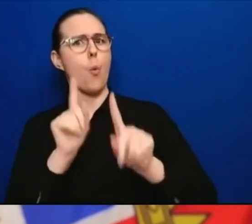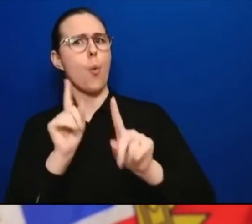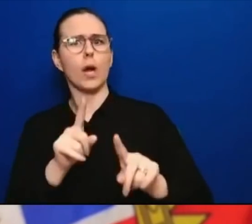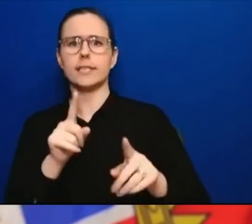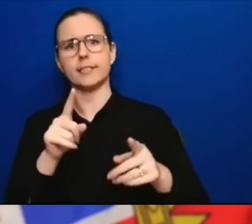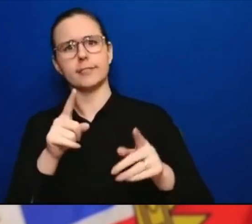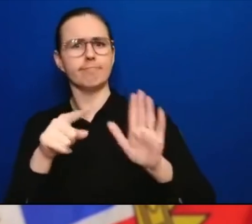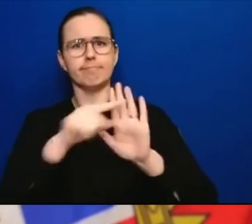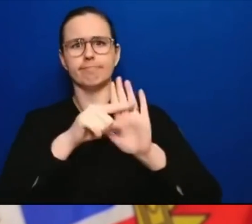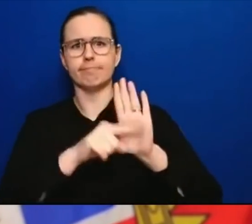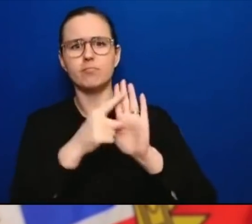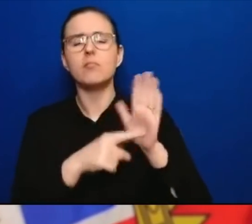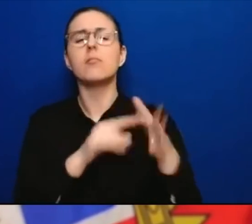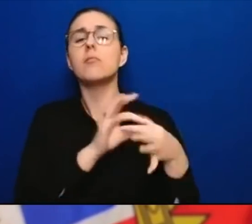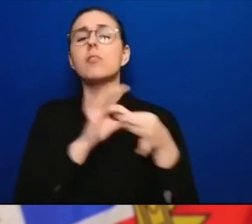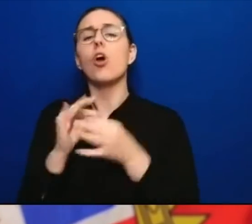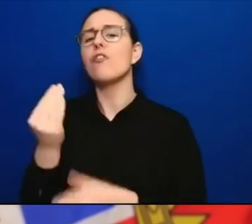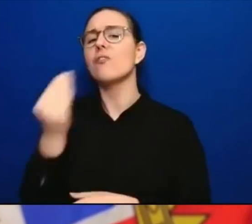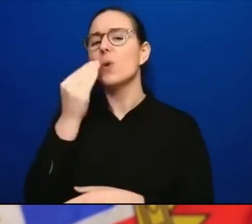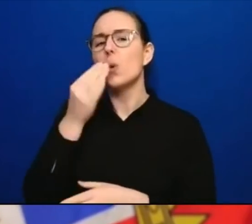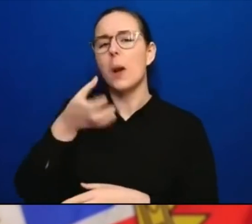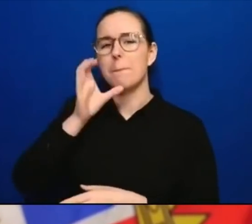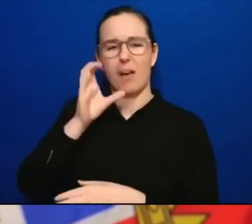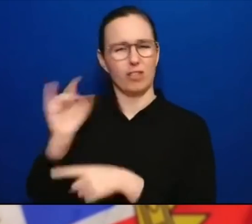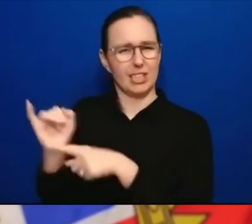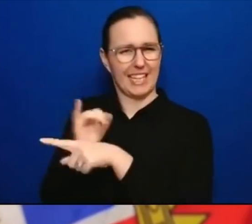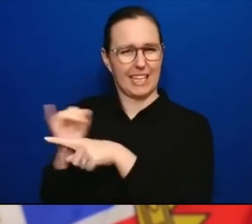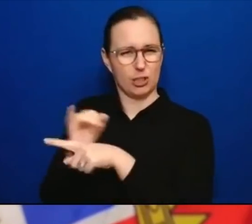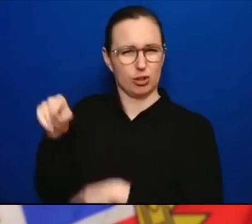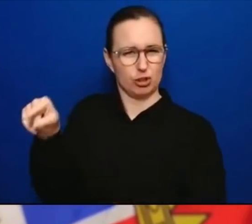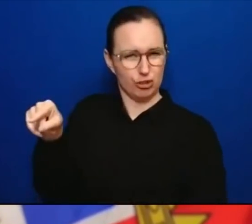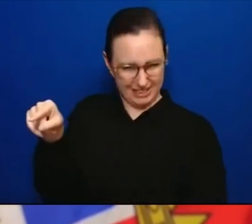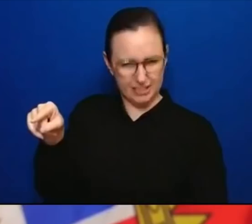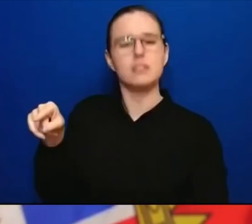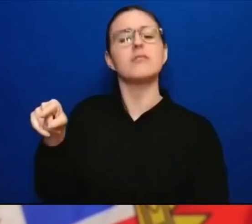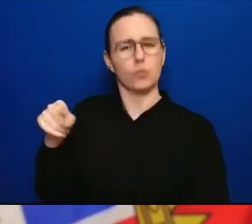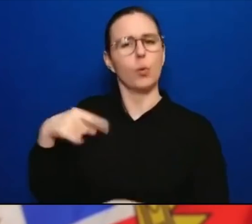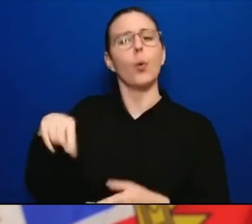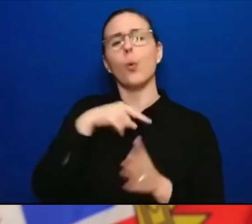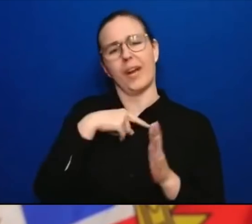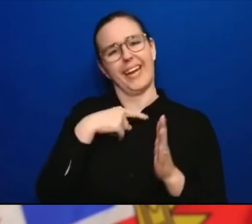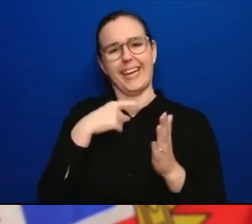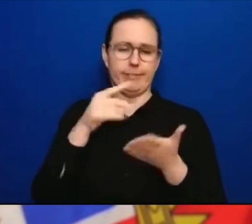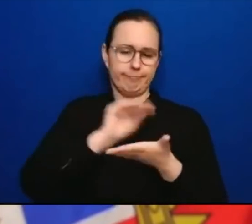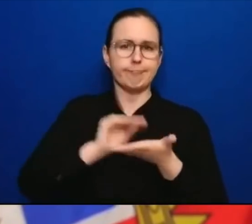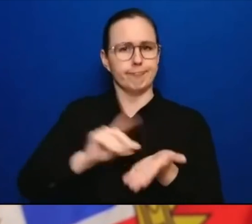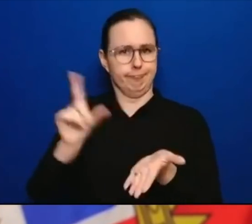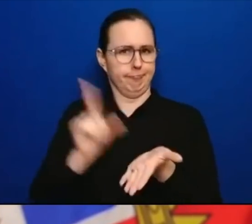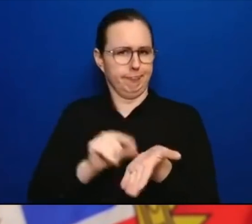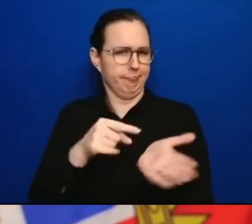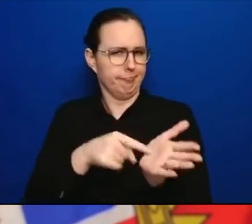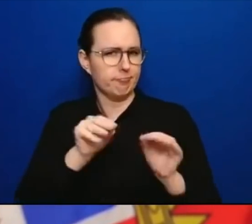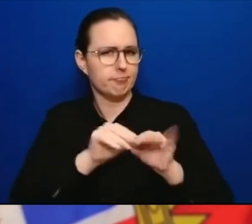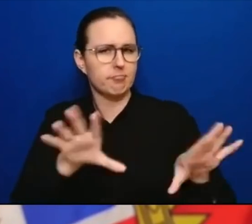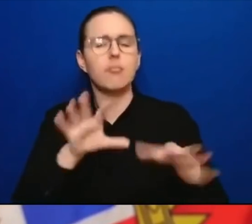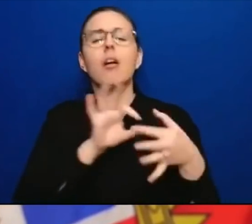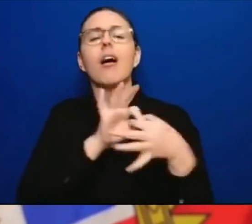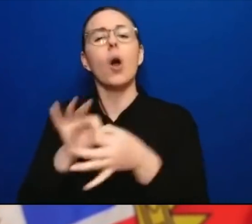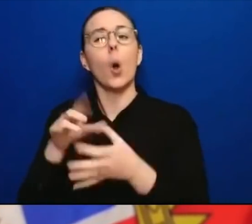just want people to know we will be posting additional guidance under the food and liquor serving premises